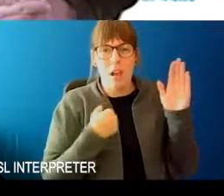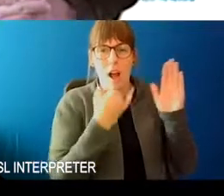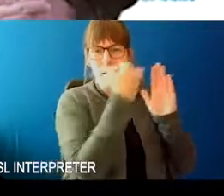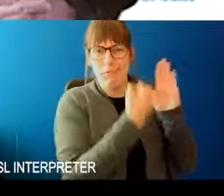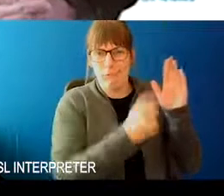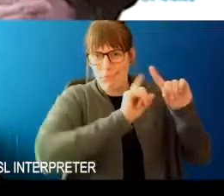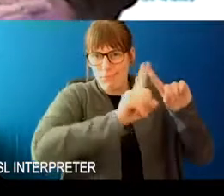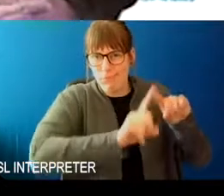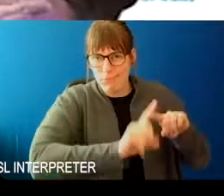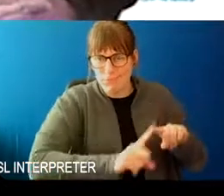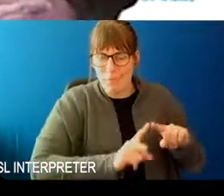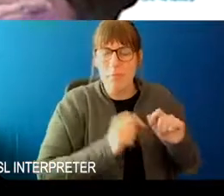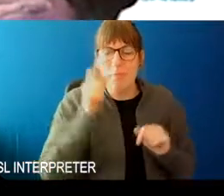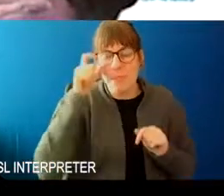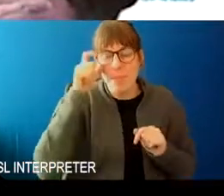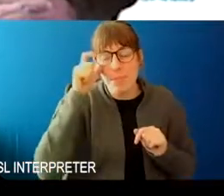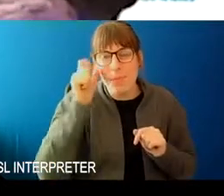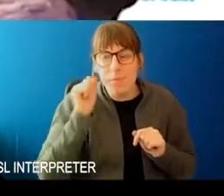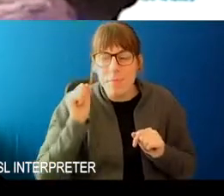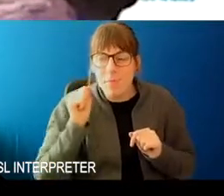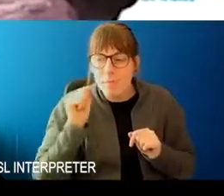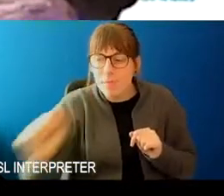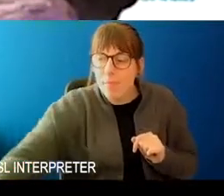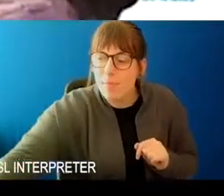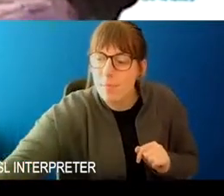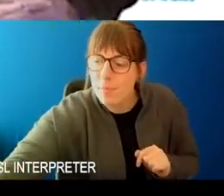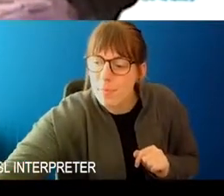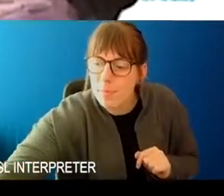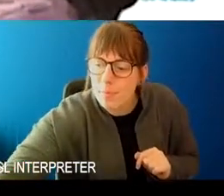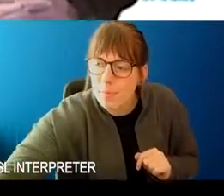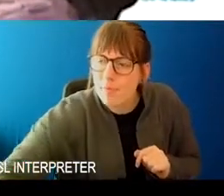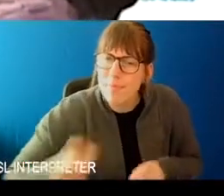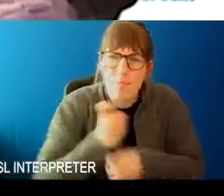far I've done a whole lot of different things. Some of the speakers,